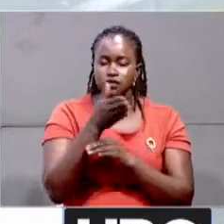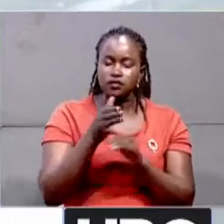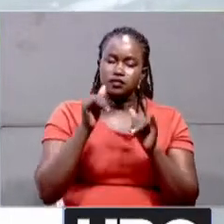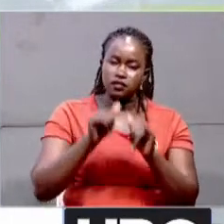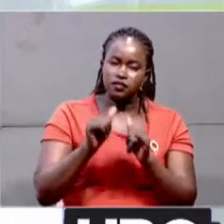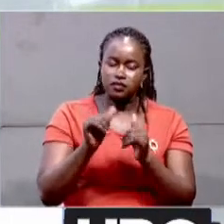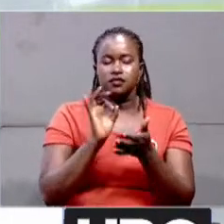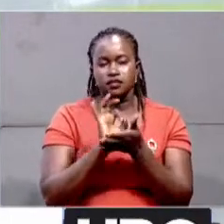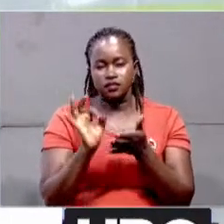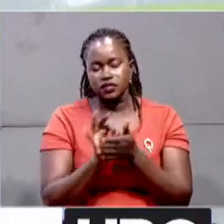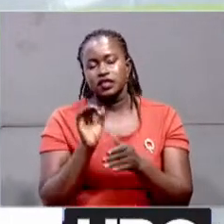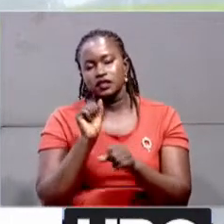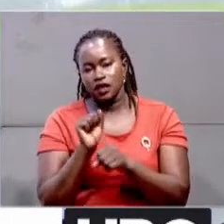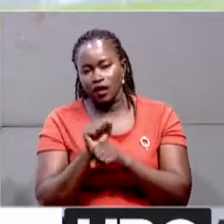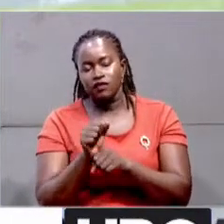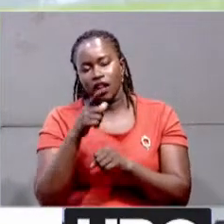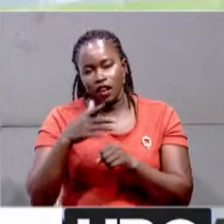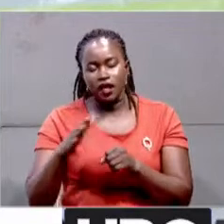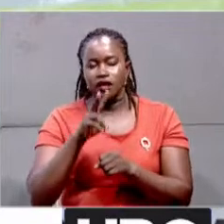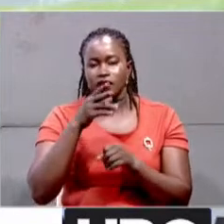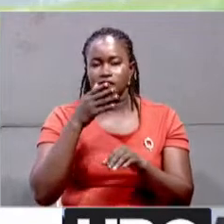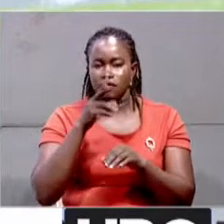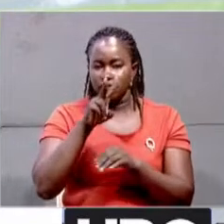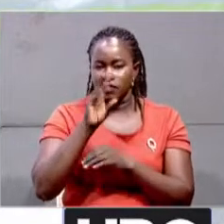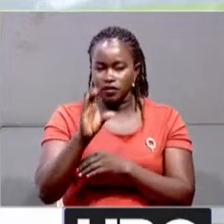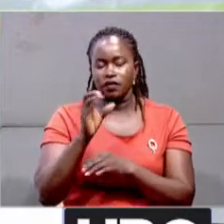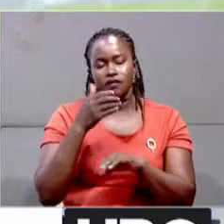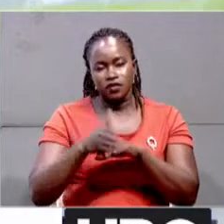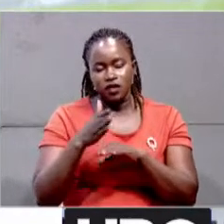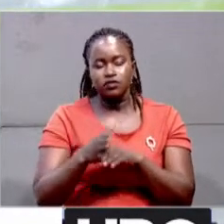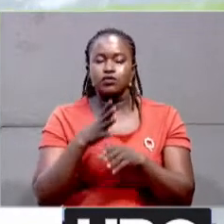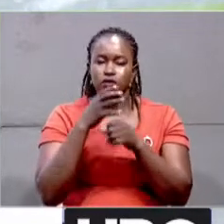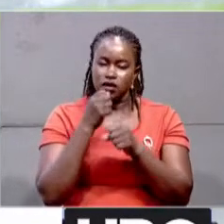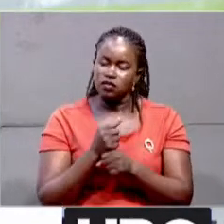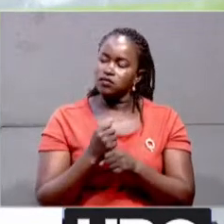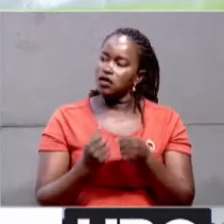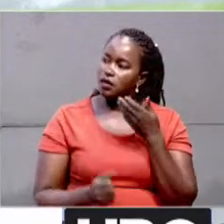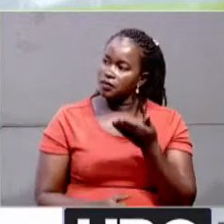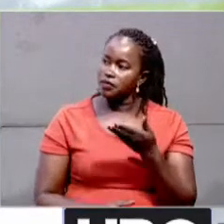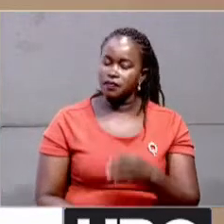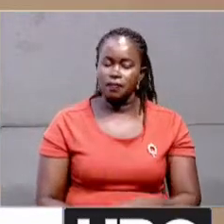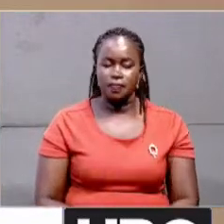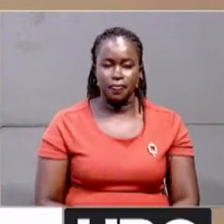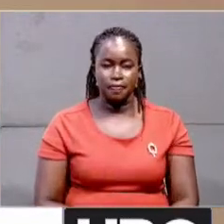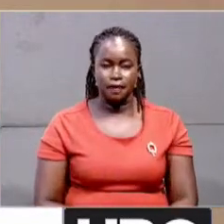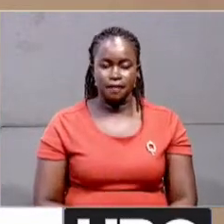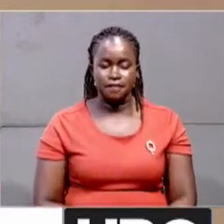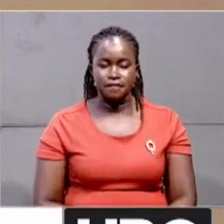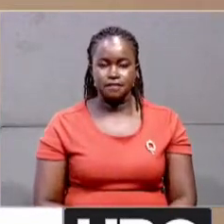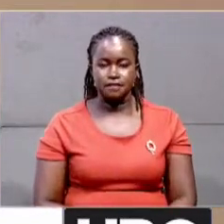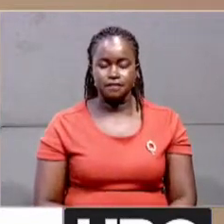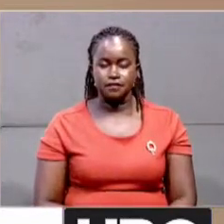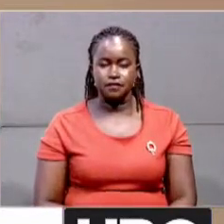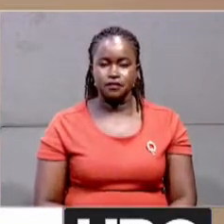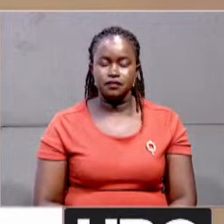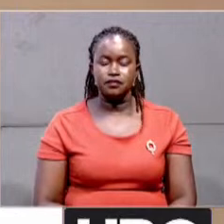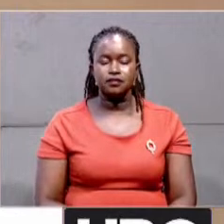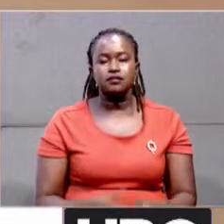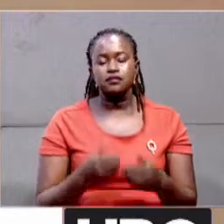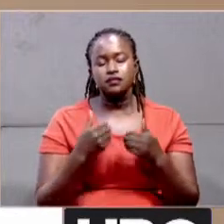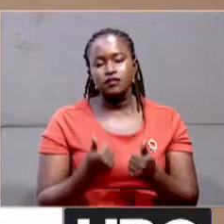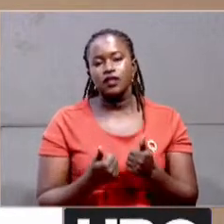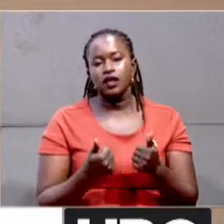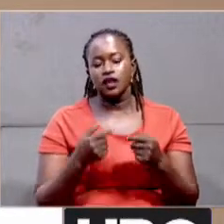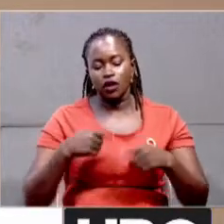permanent secretaries, and staff of Lake Victoria Fisheries Organization. And the recommendations therein were adopted, except for